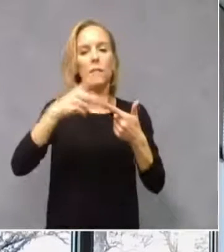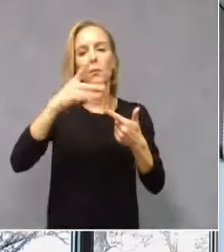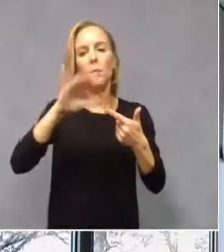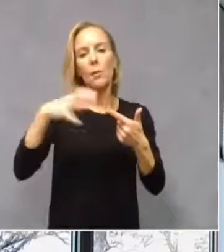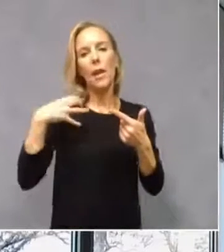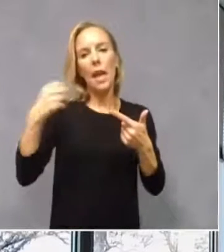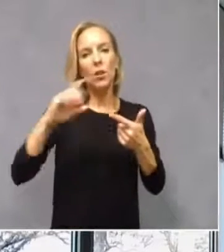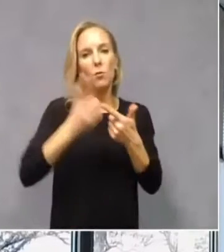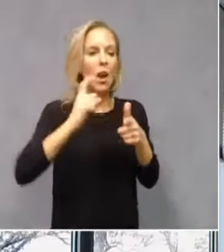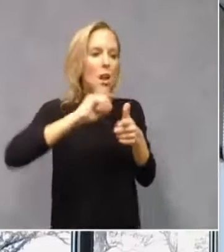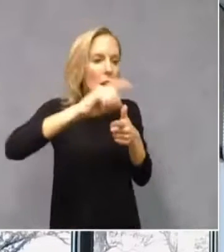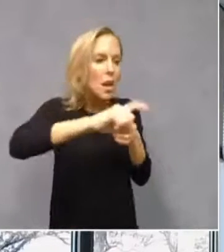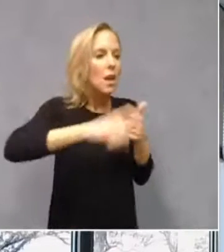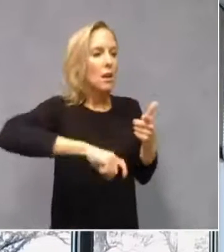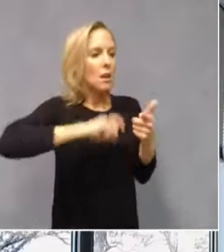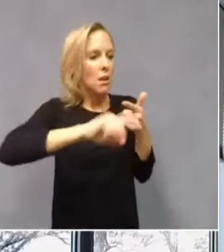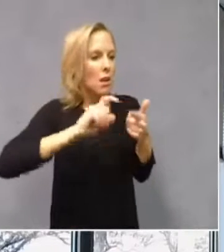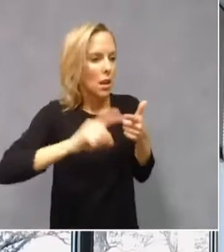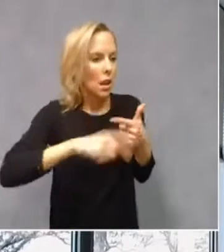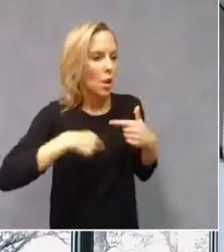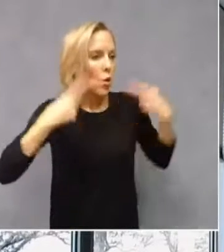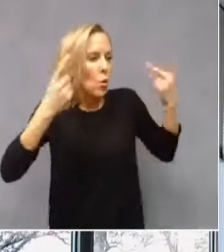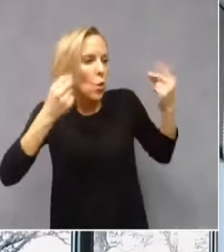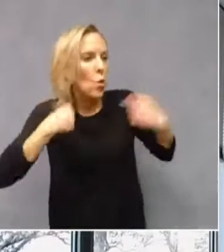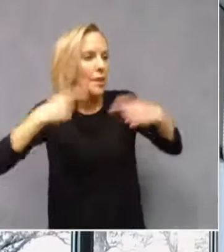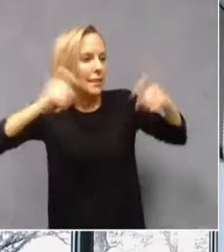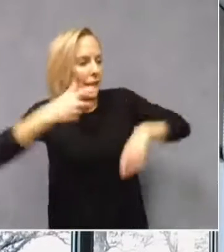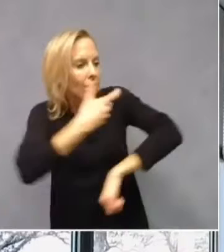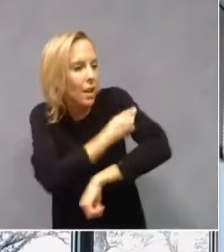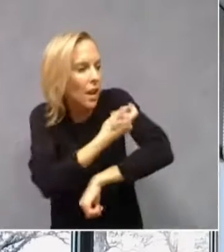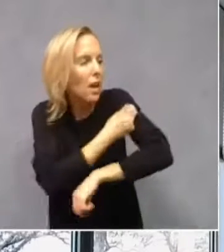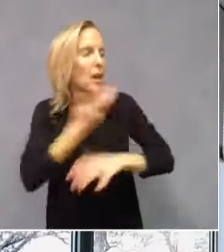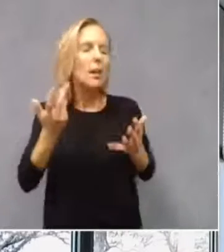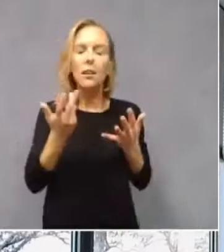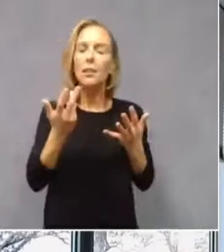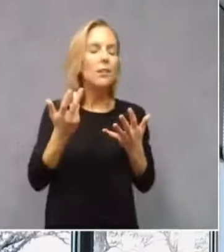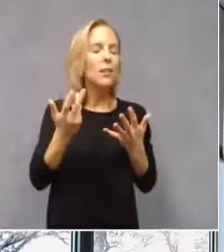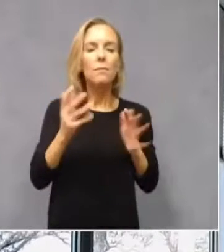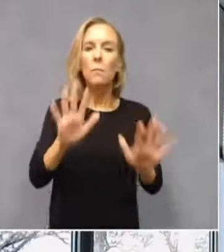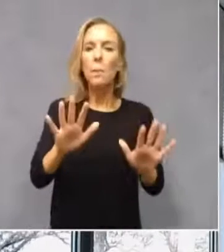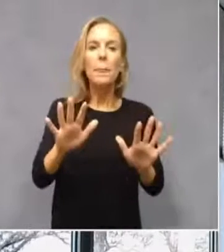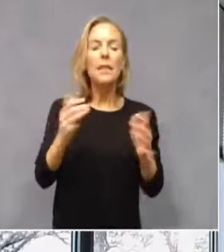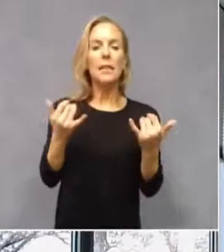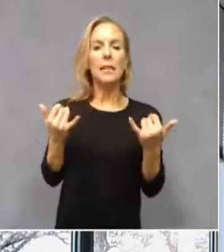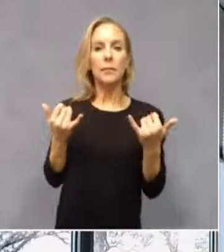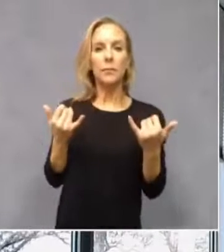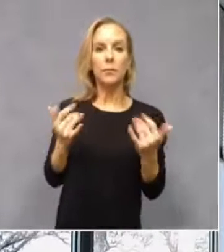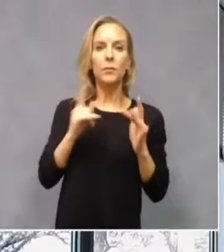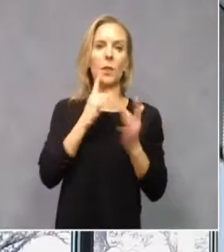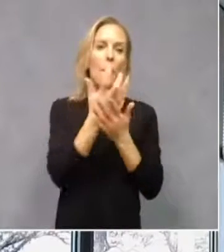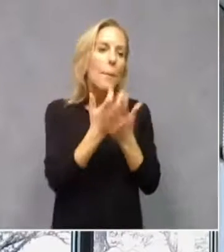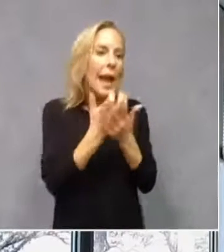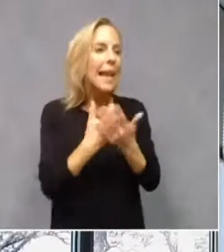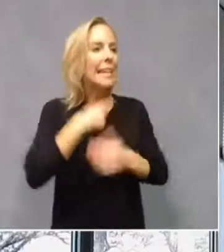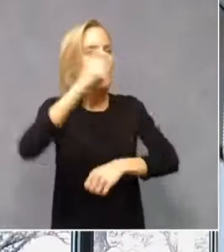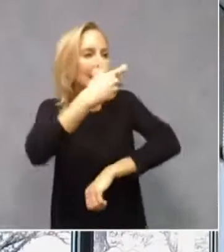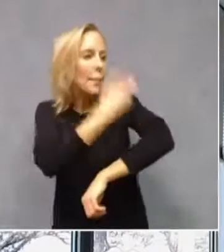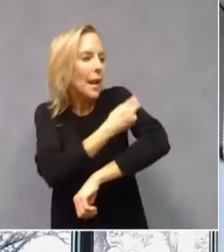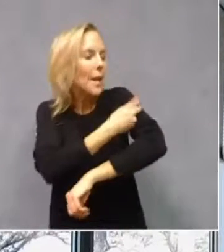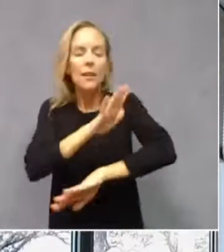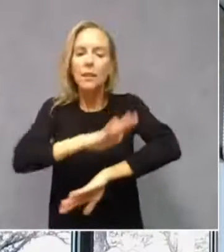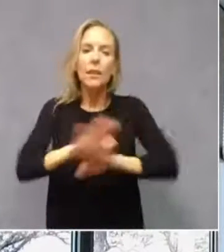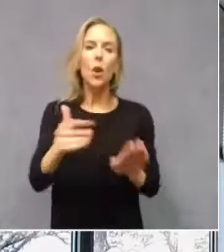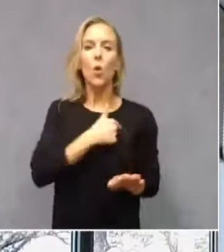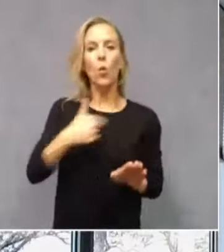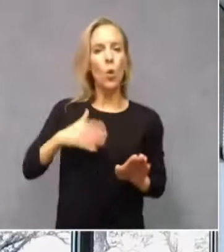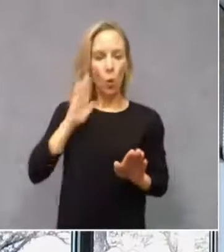hook with all sorts of questions immediately and begging to get the vaccine. We are going to roll it